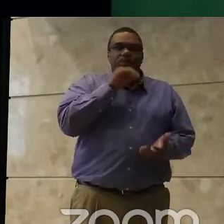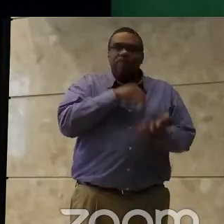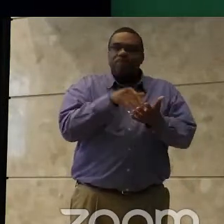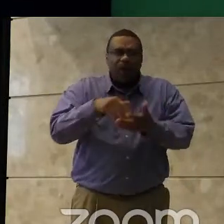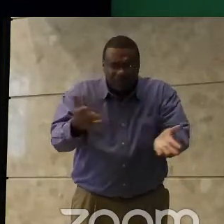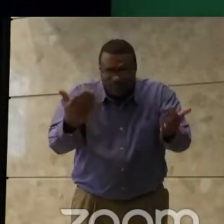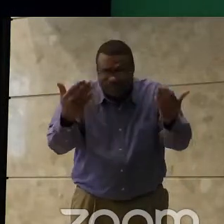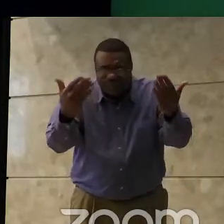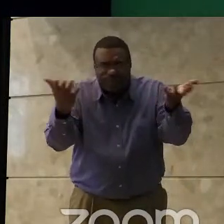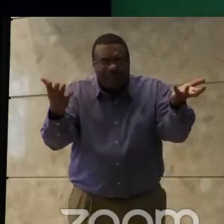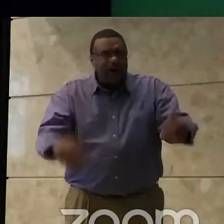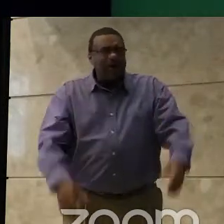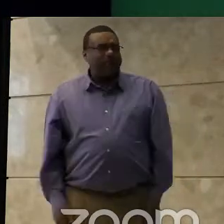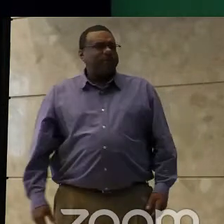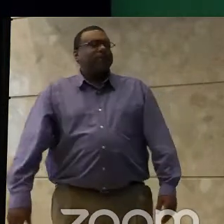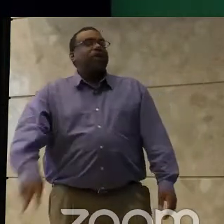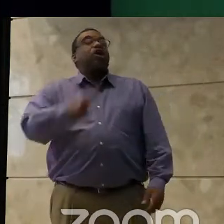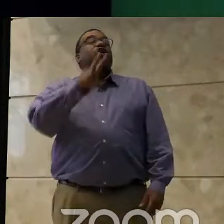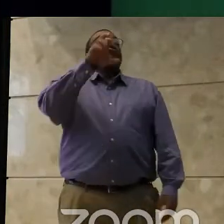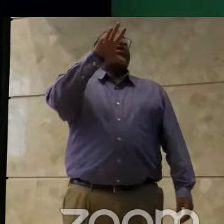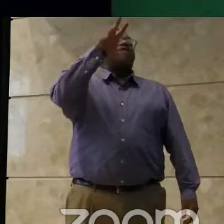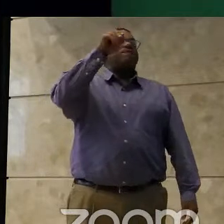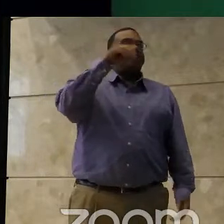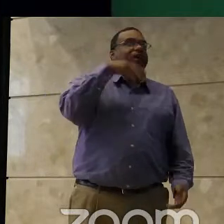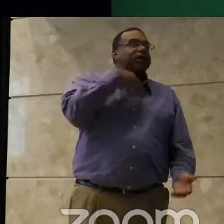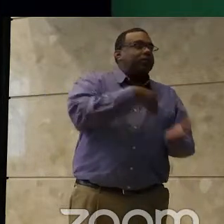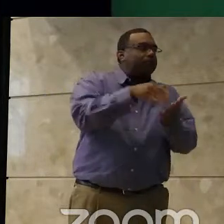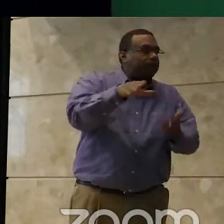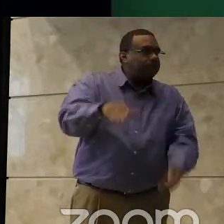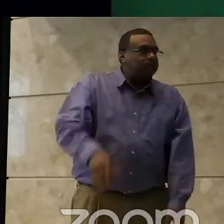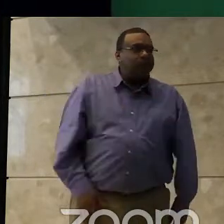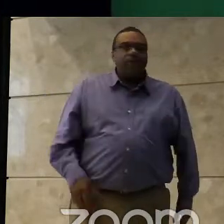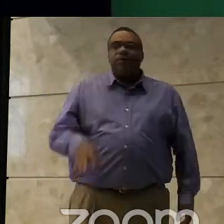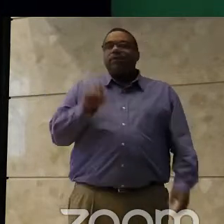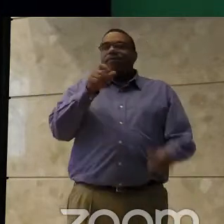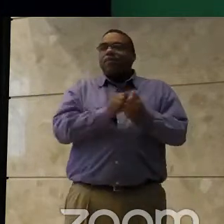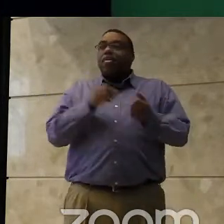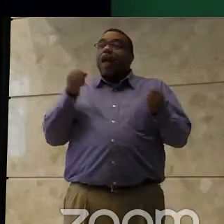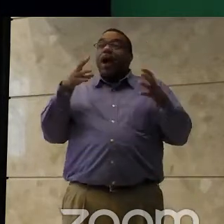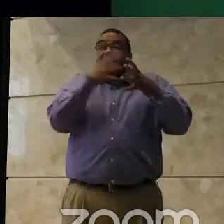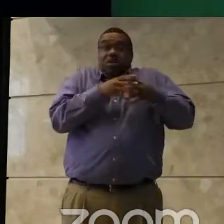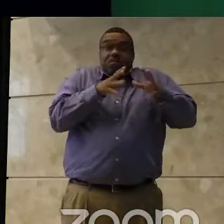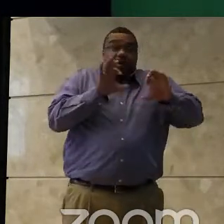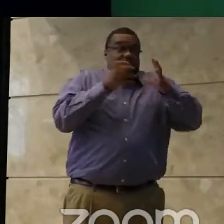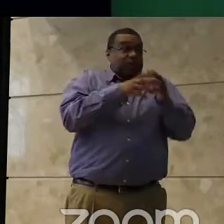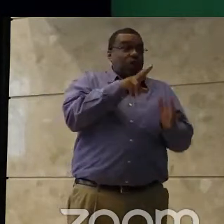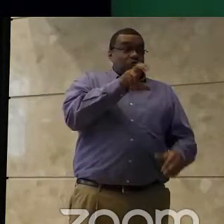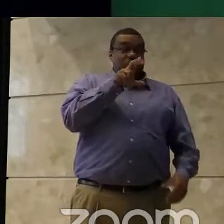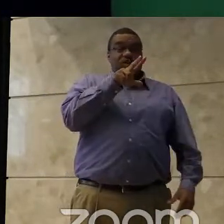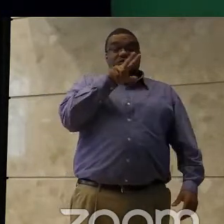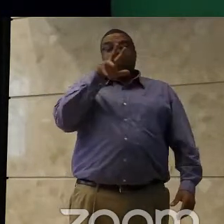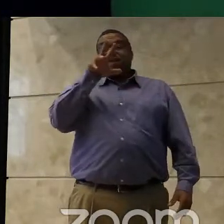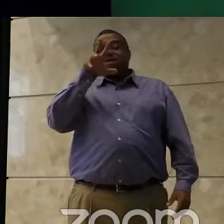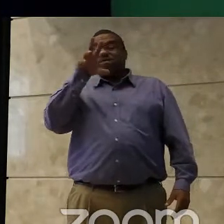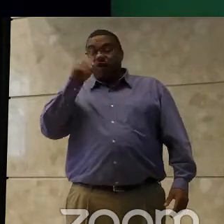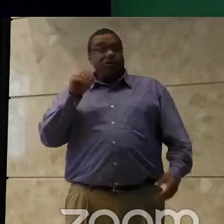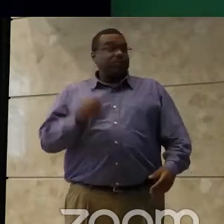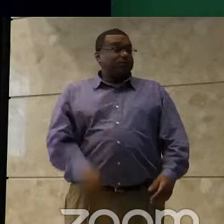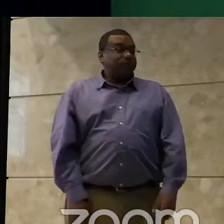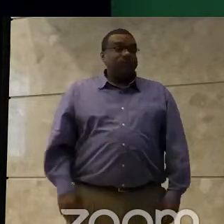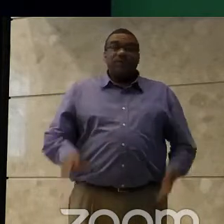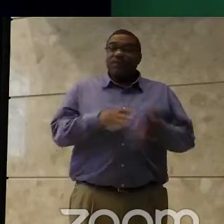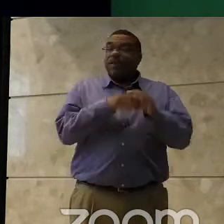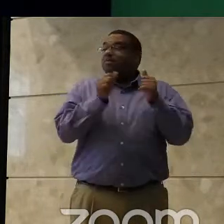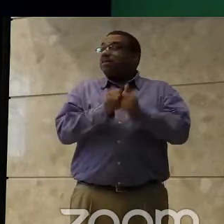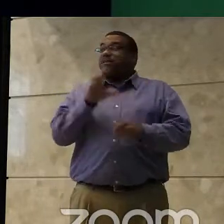Come on. 250 million. All right. How many Americans are there? 330, 40? There are almost as